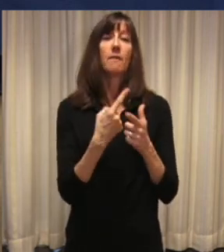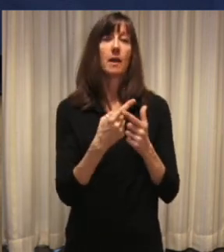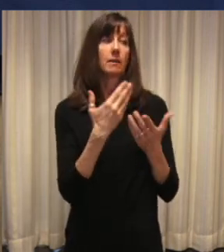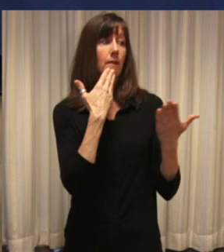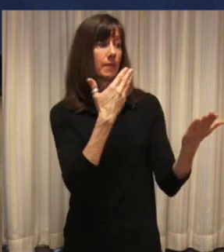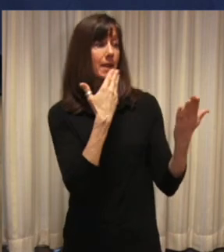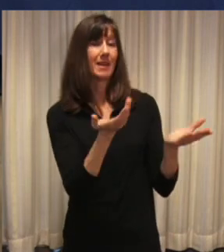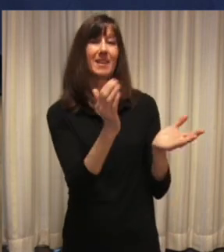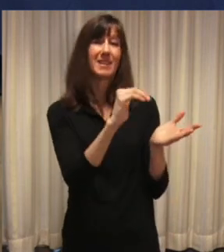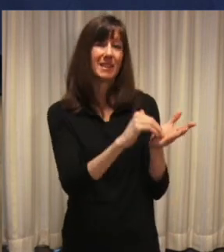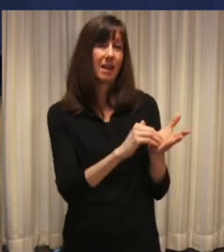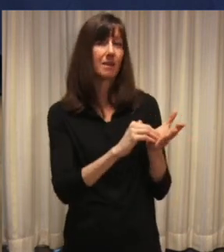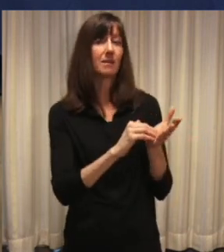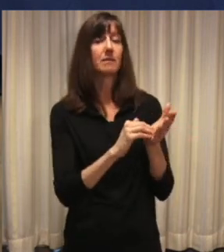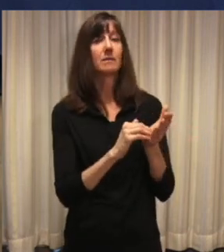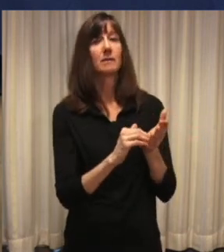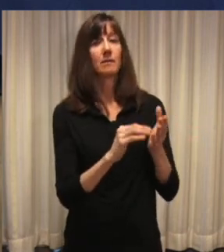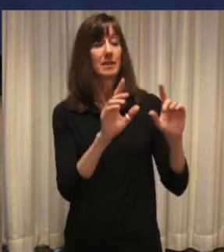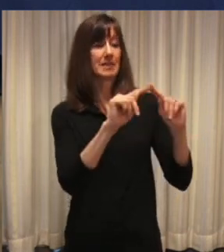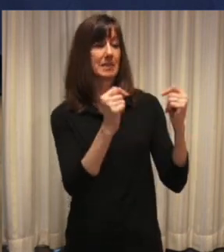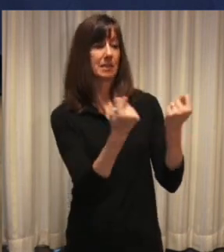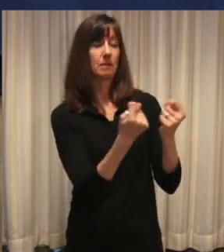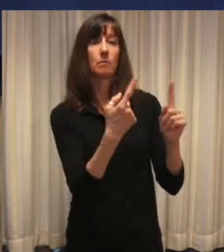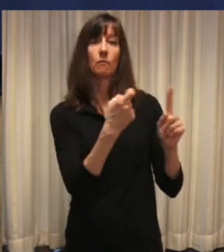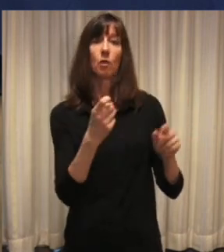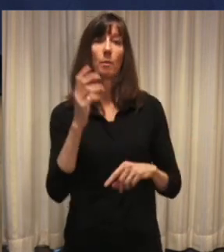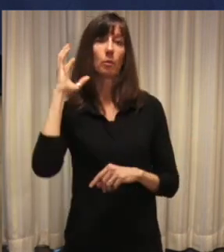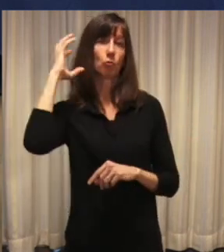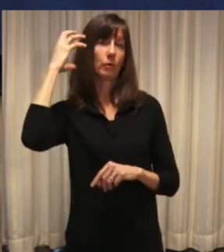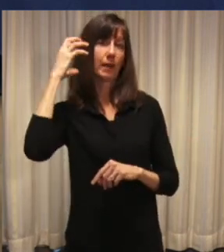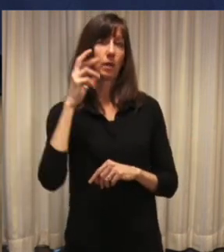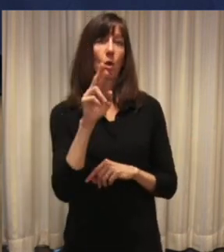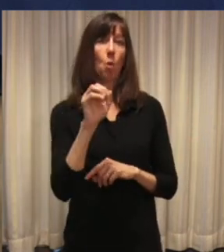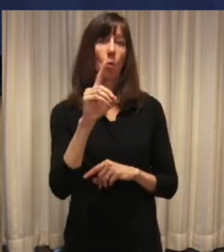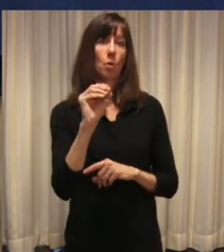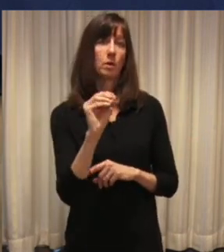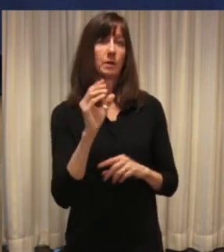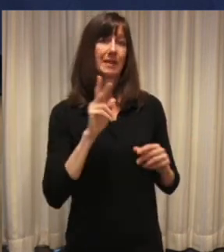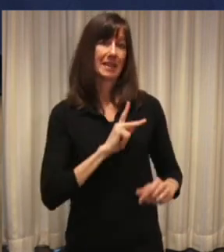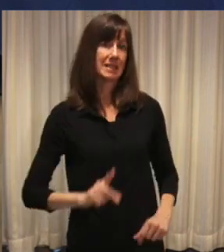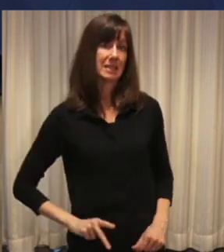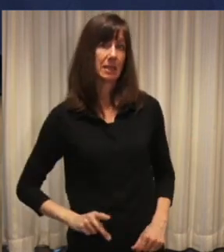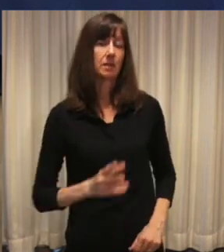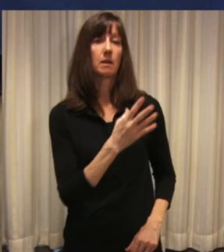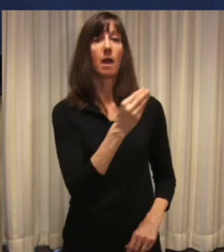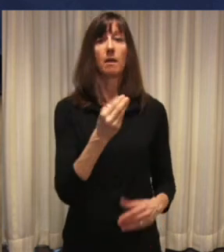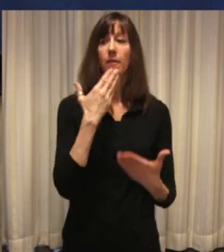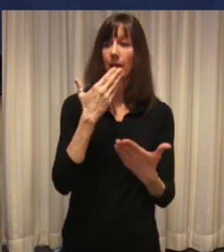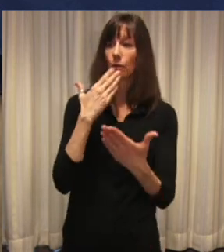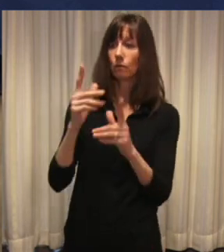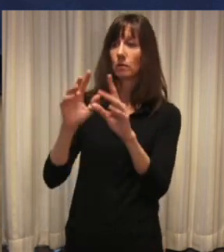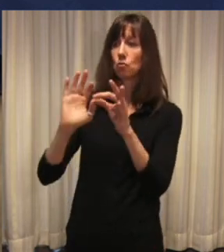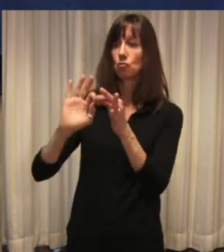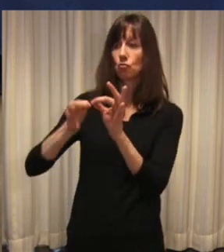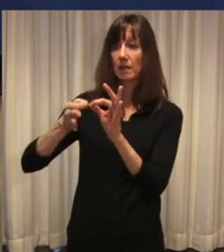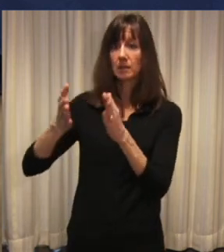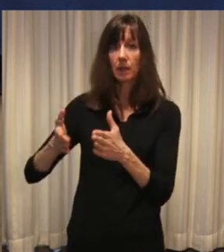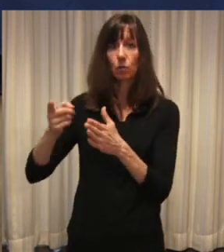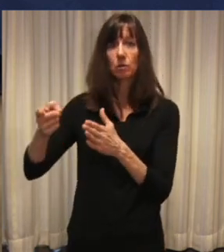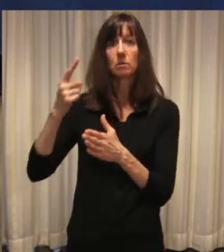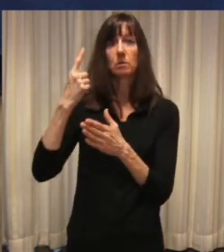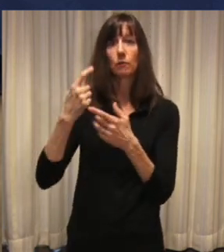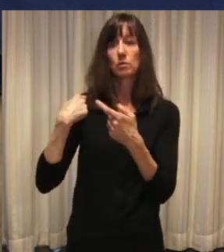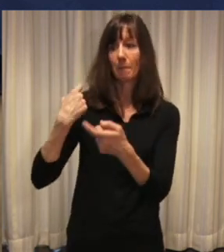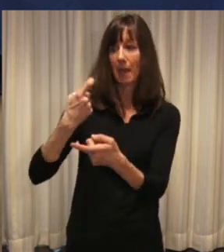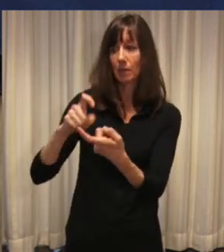Kingston, who's broadcast this, who's translating it into Spanish. I want to thank our ASL